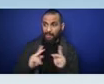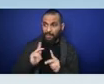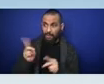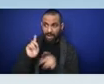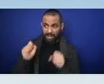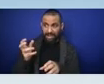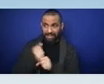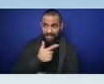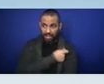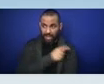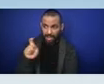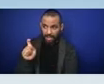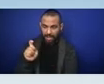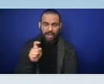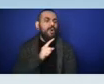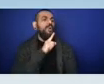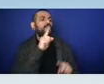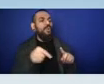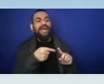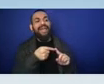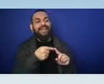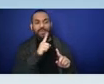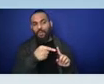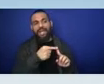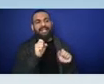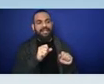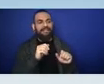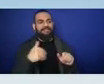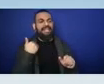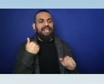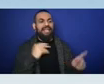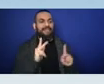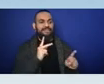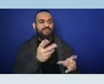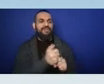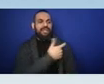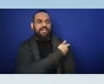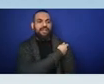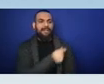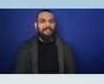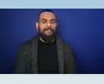teens, where will the young people be able to get the shot?